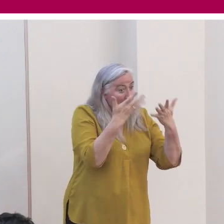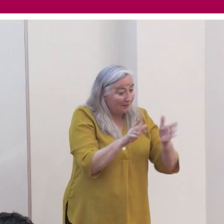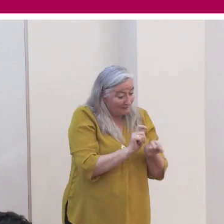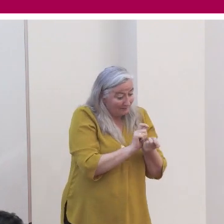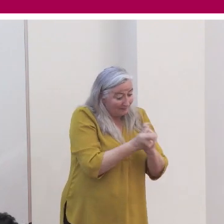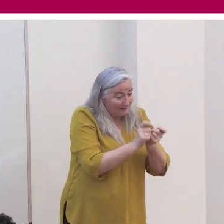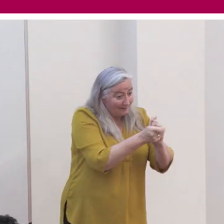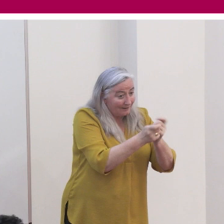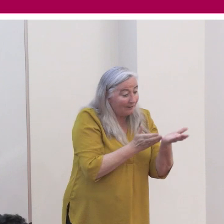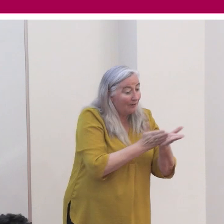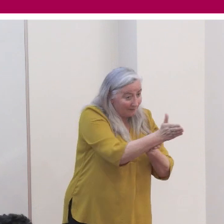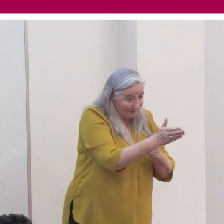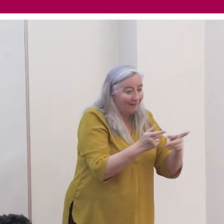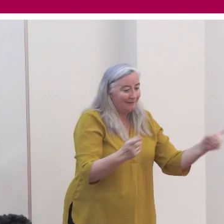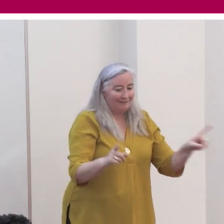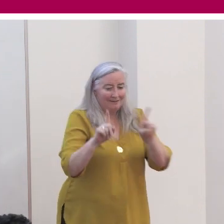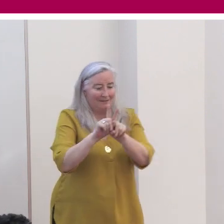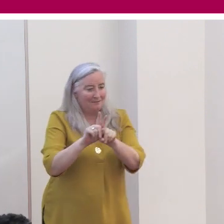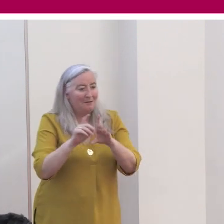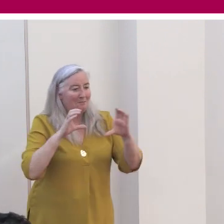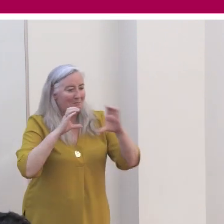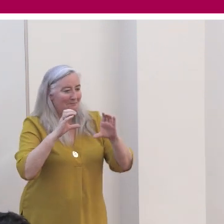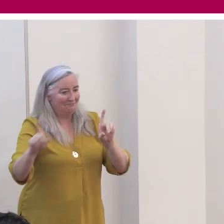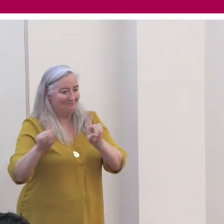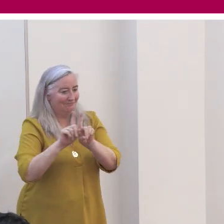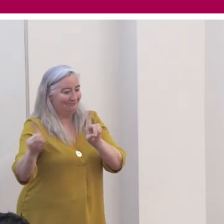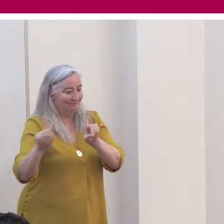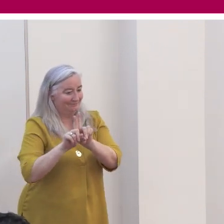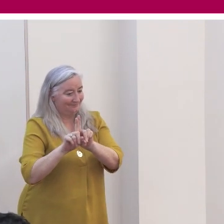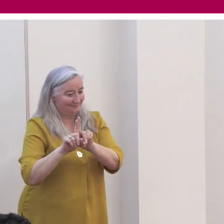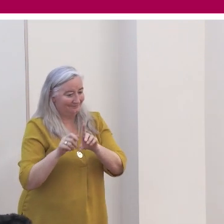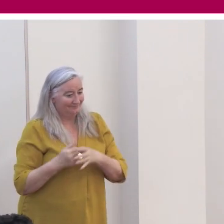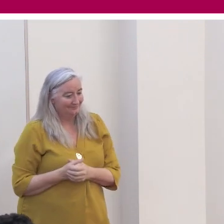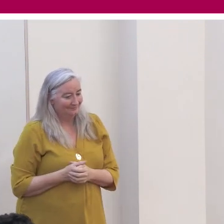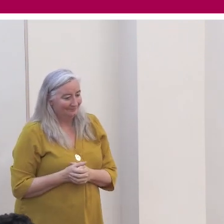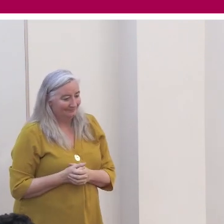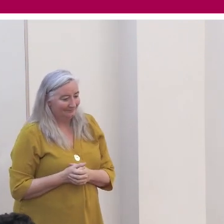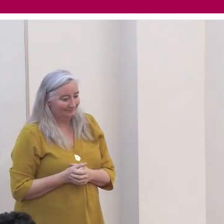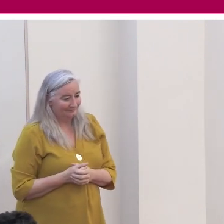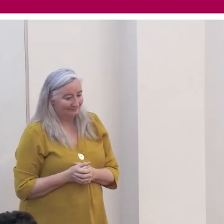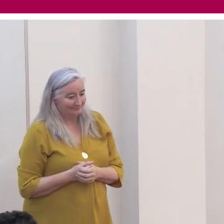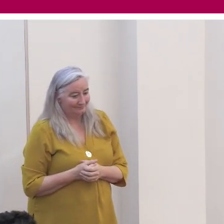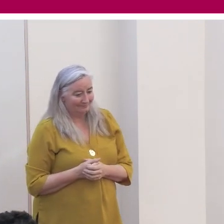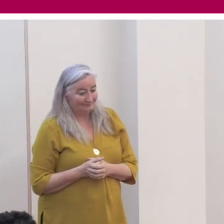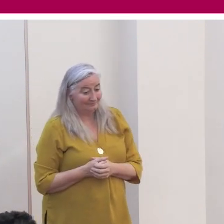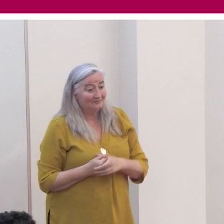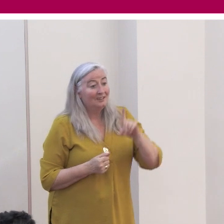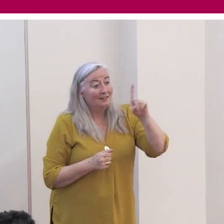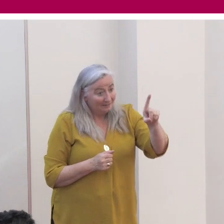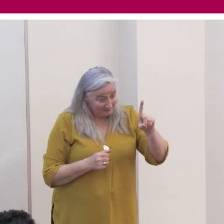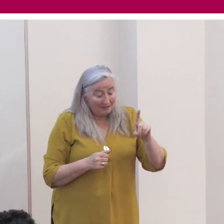definition, which can be a bit abstract. So I'm sharing here some examples, and also coming from quotes directly